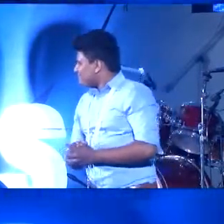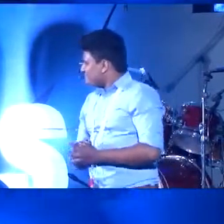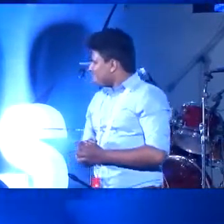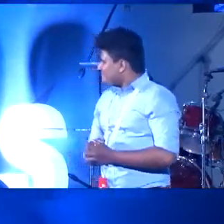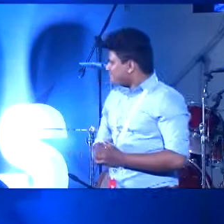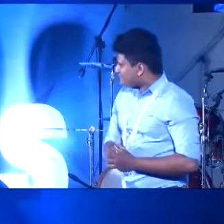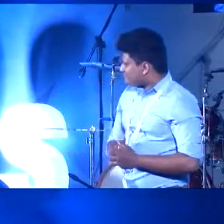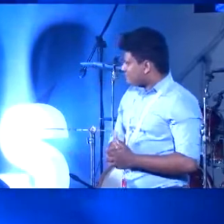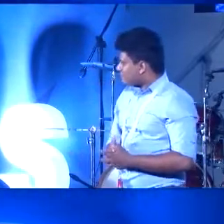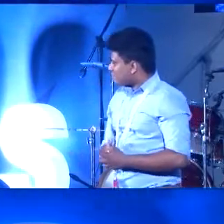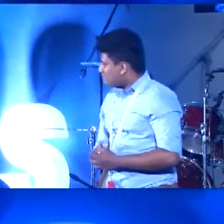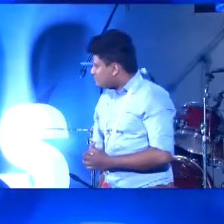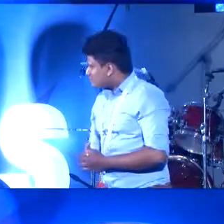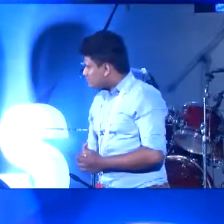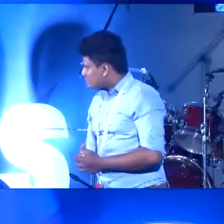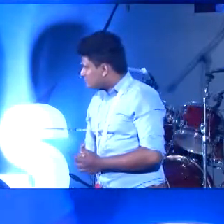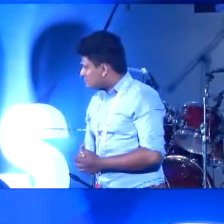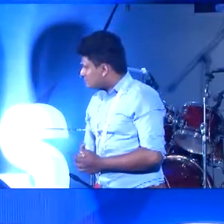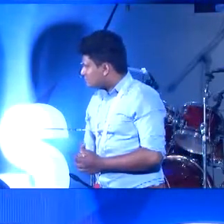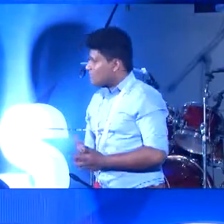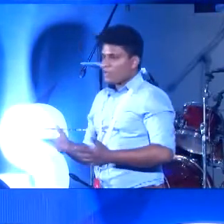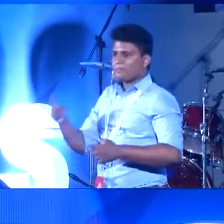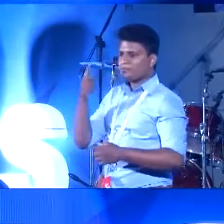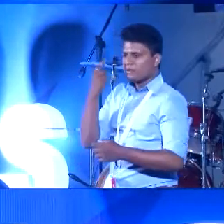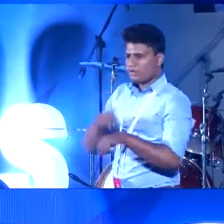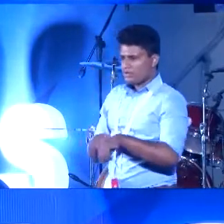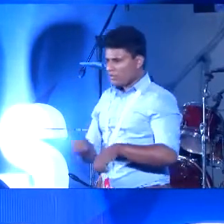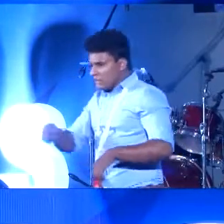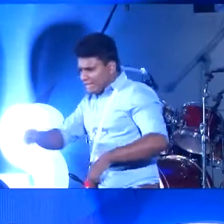My wife had hidden them and it took me a week to find the keys.